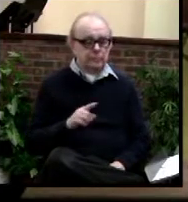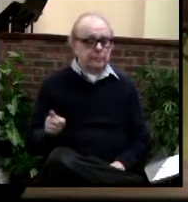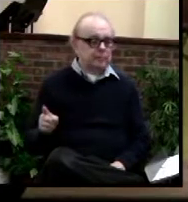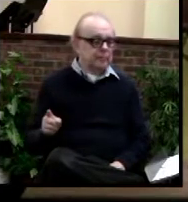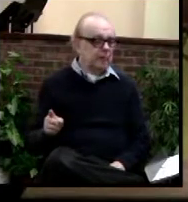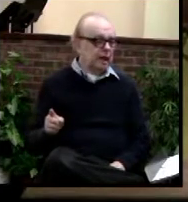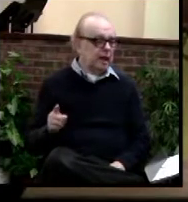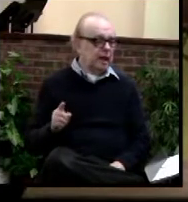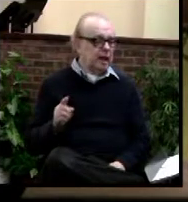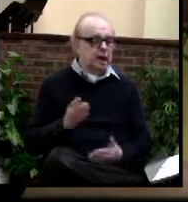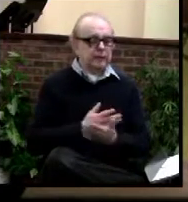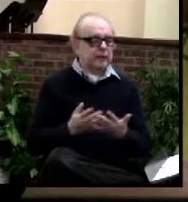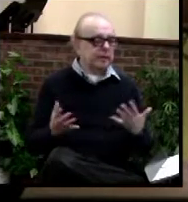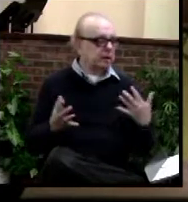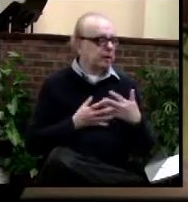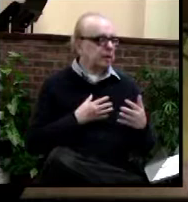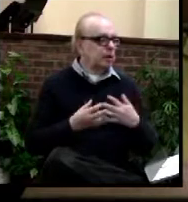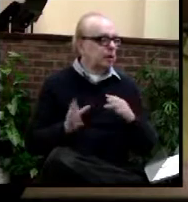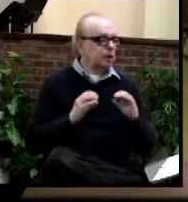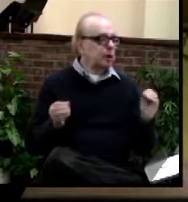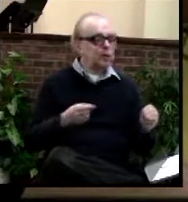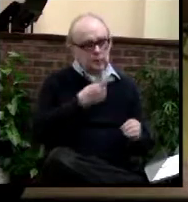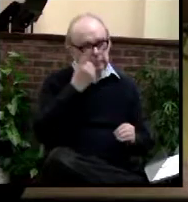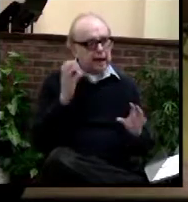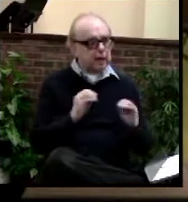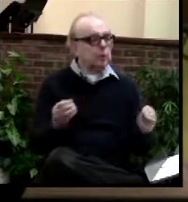was gray. There were no black and white, okay?